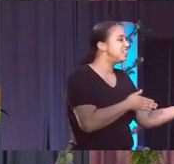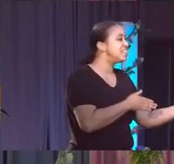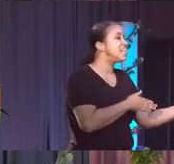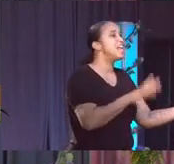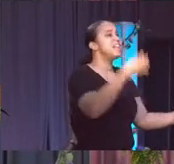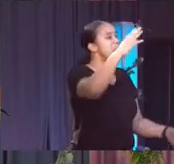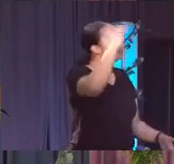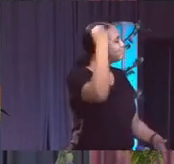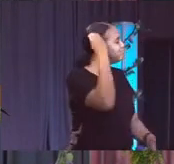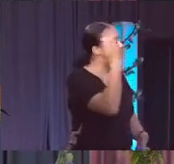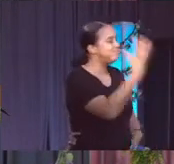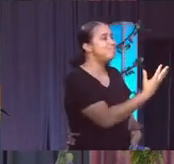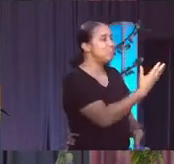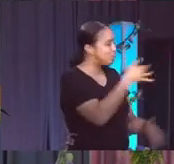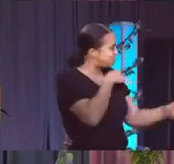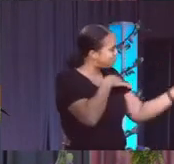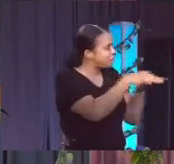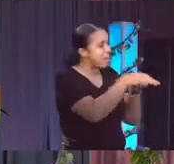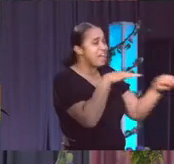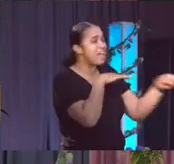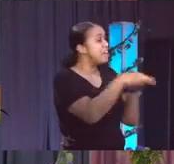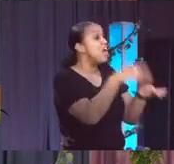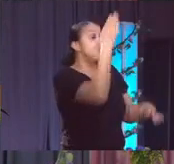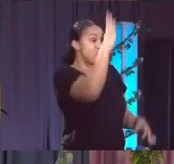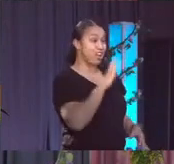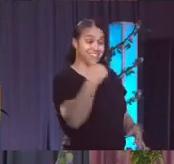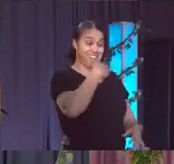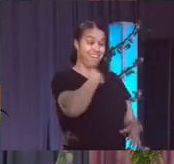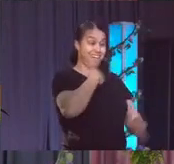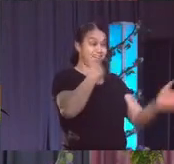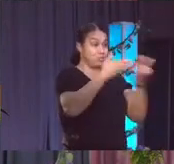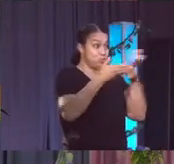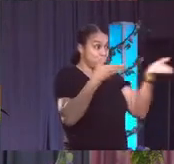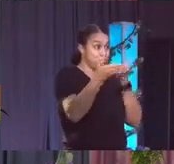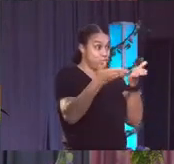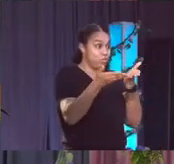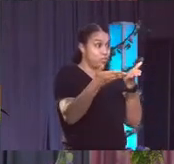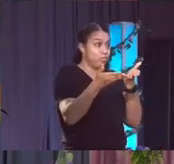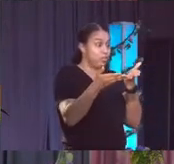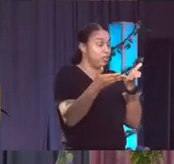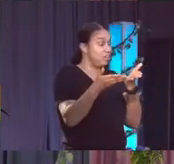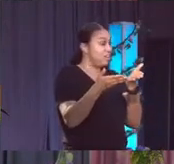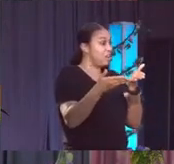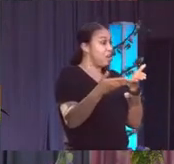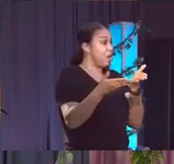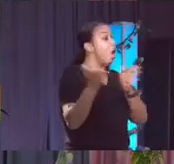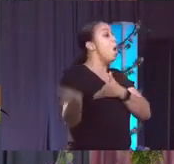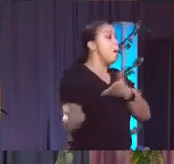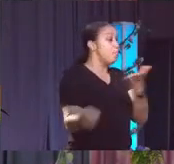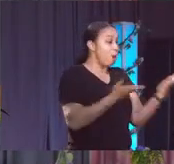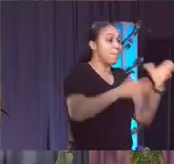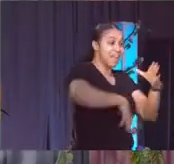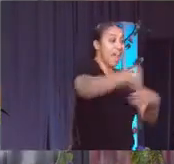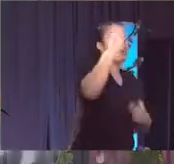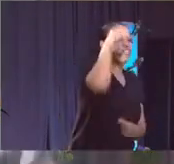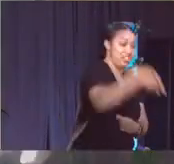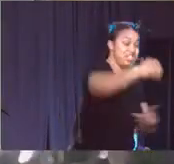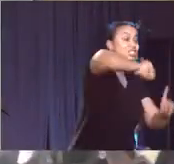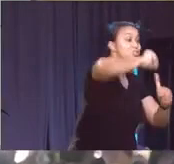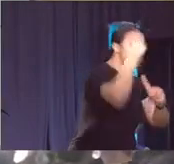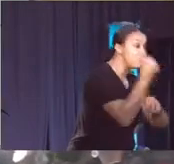Let me explain something to you. The God that I serve brought me out of this